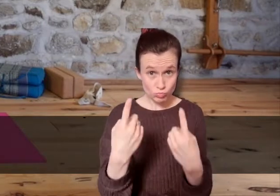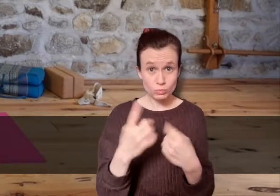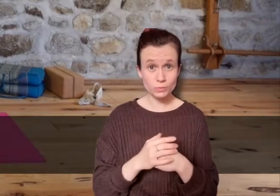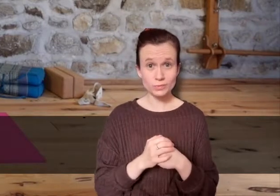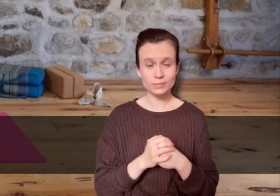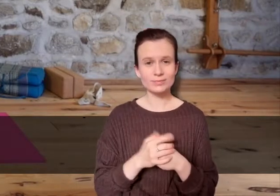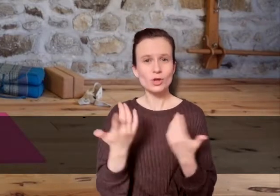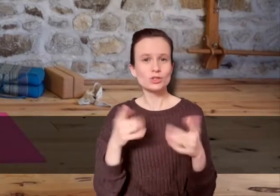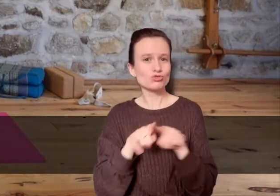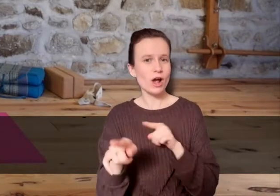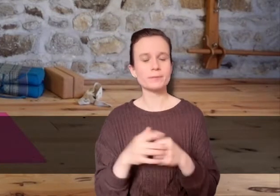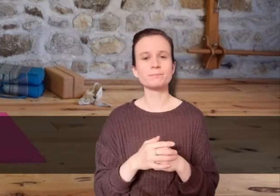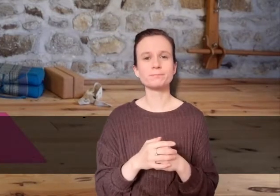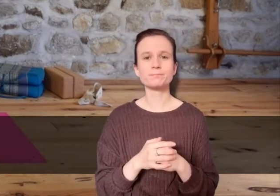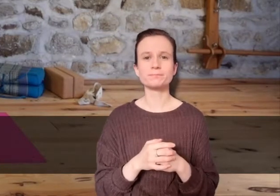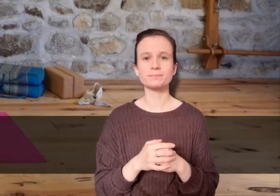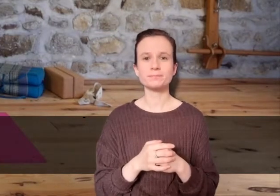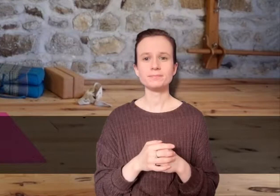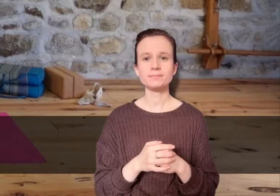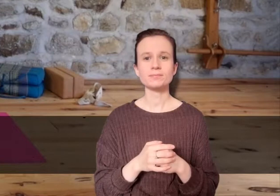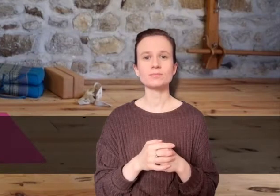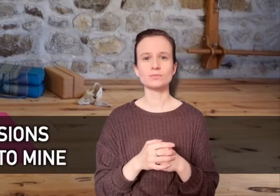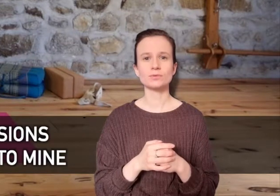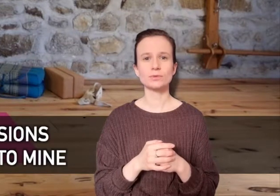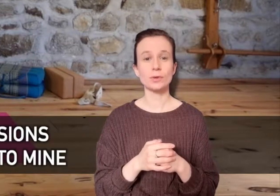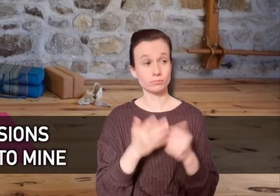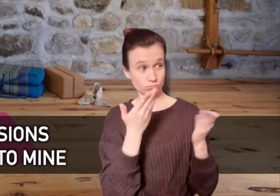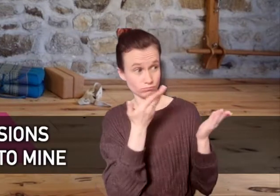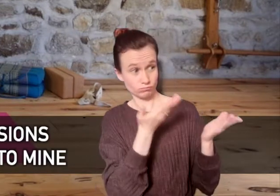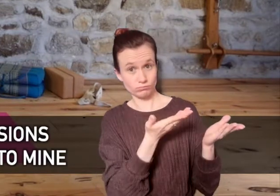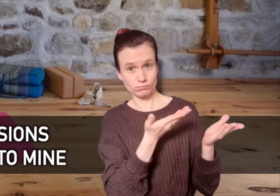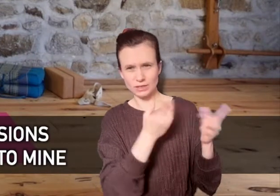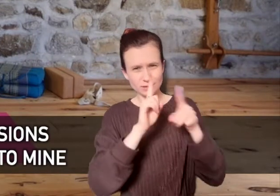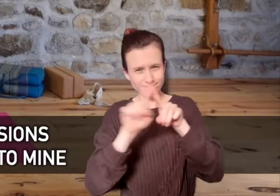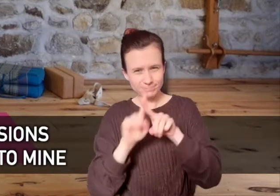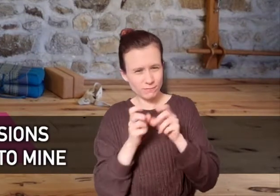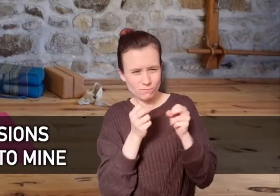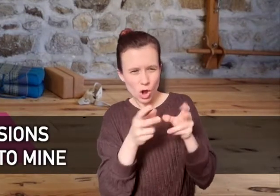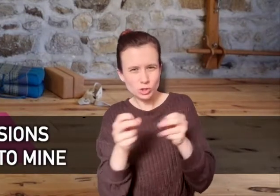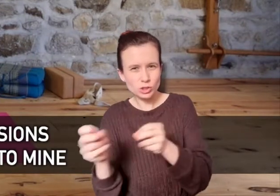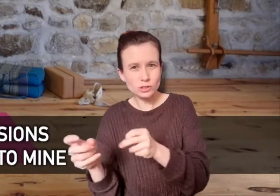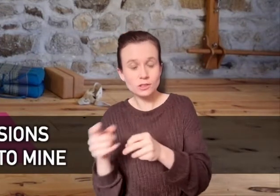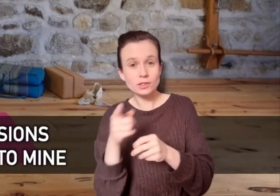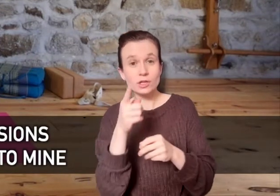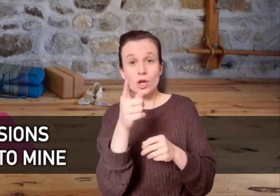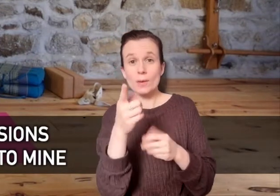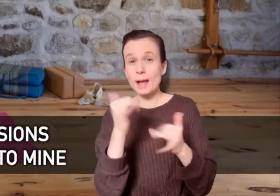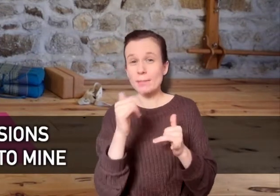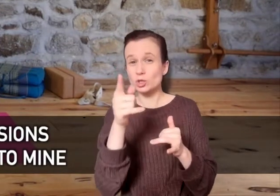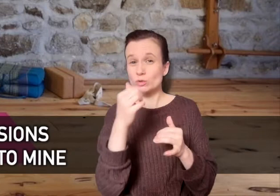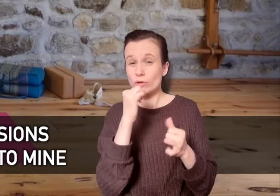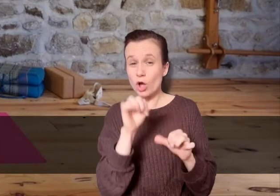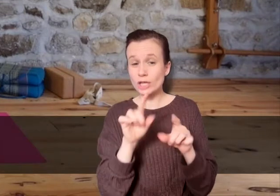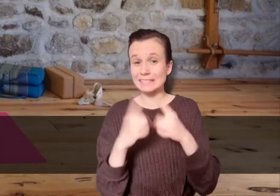Let's have a go. We're going to start out with a sun salutation series. Now there's many different versions of this. So if there's one that you